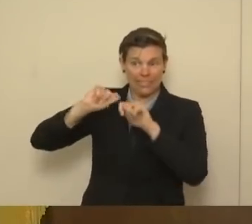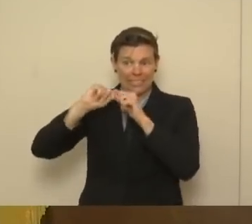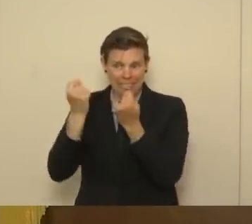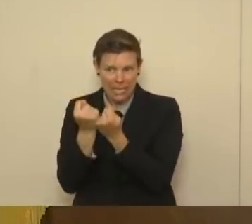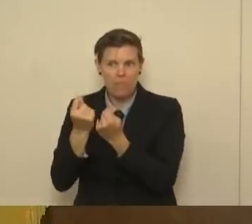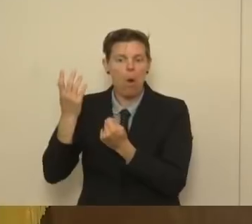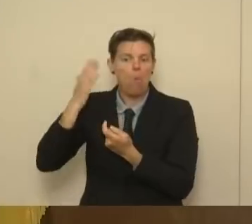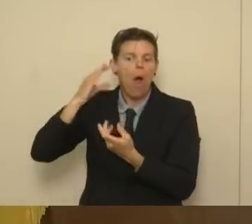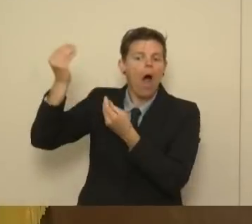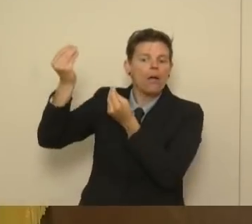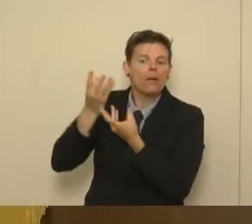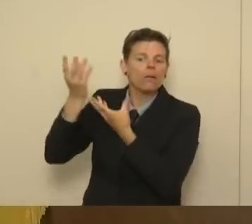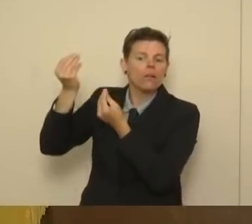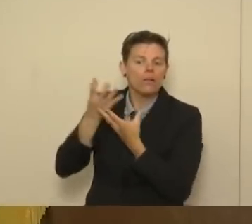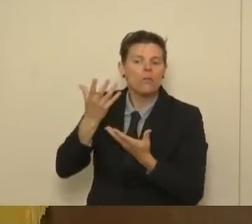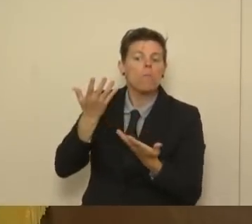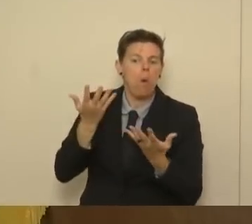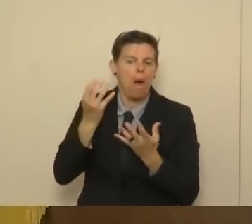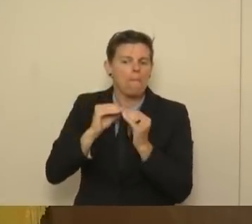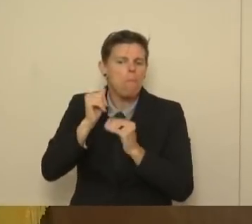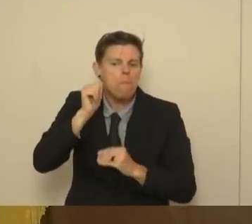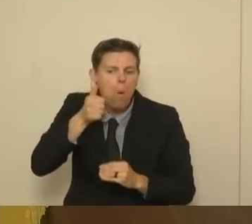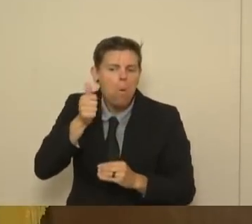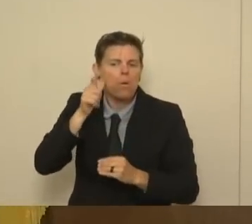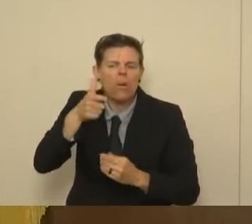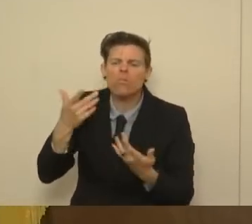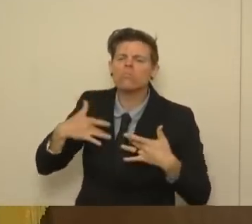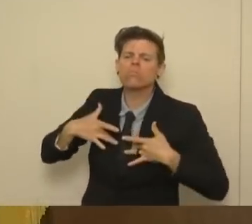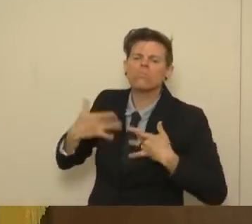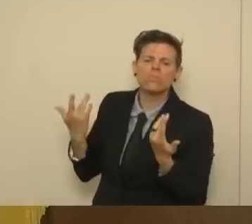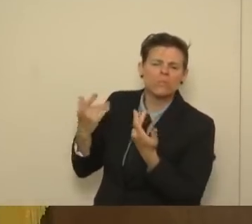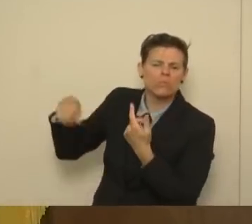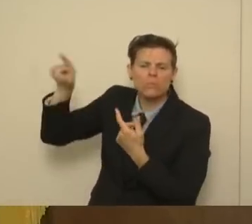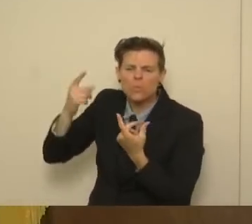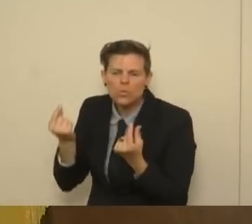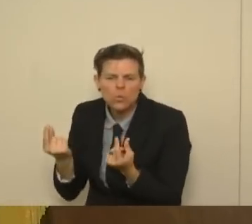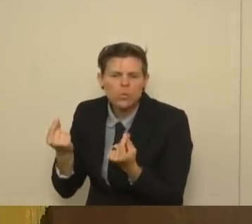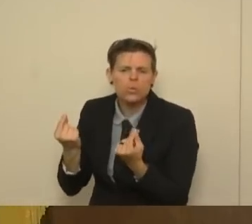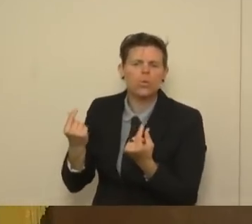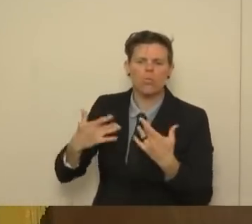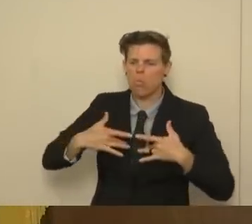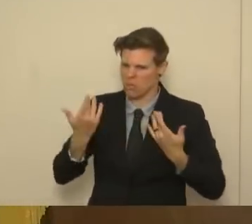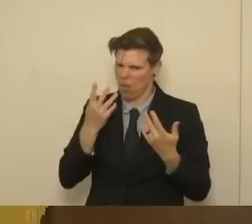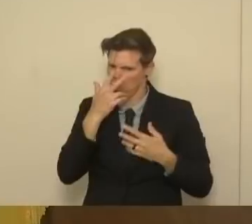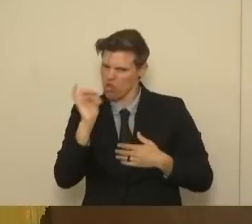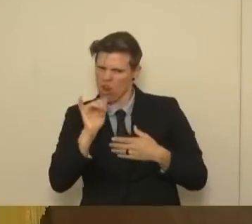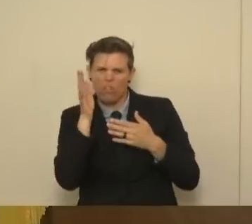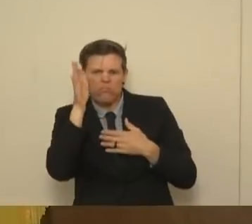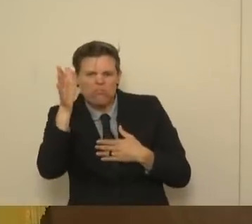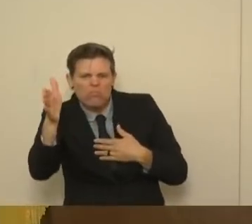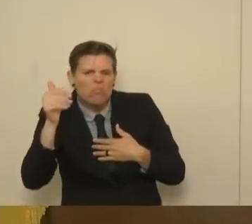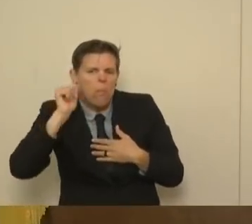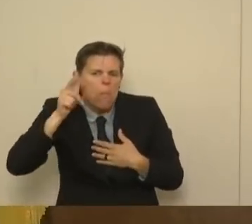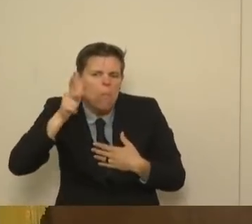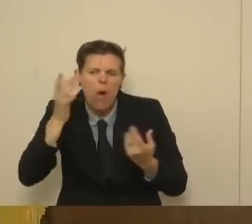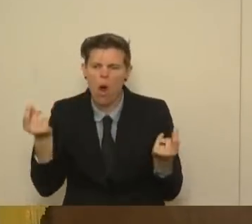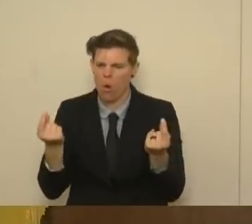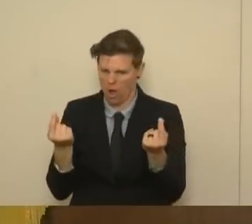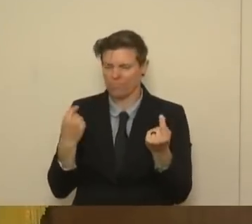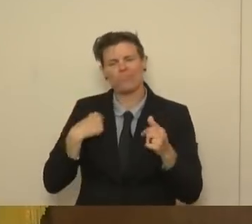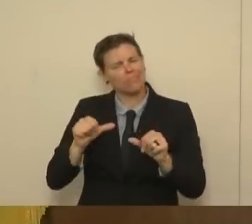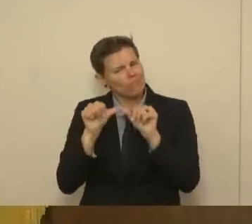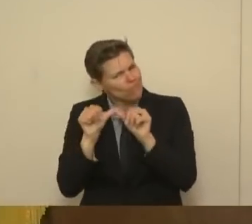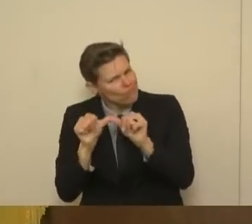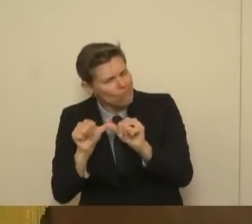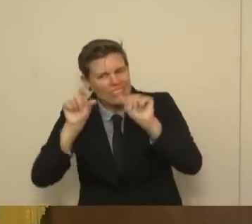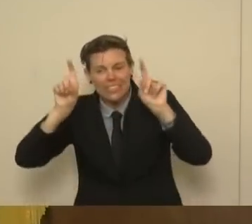doing everything we can to be in the clear, to run as many tests as we can each possible day. All right, let's go to